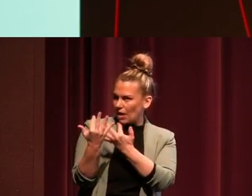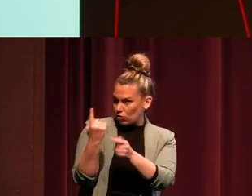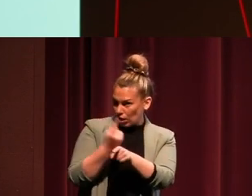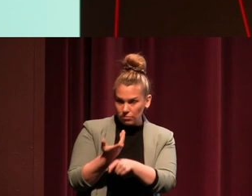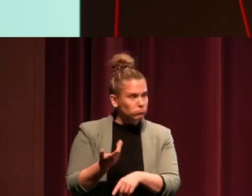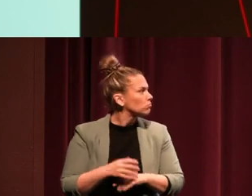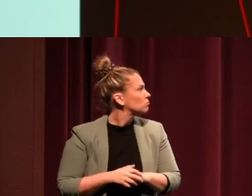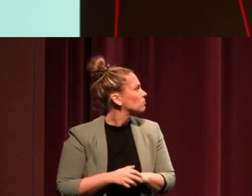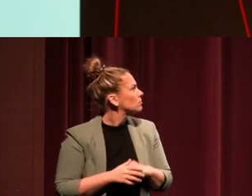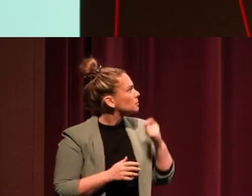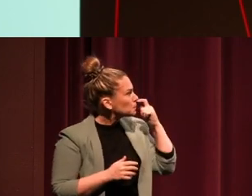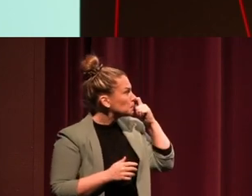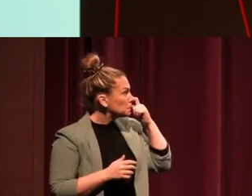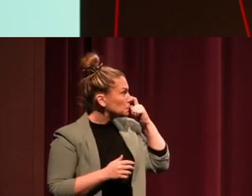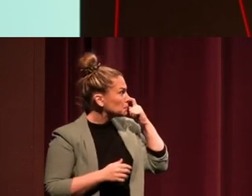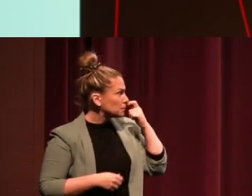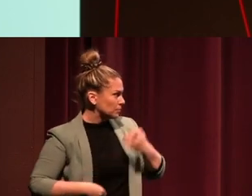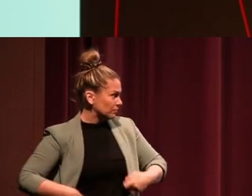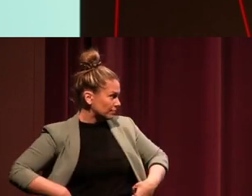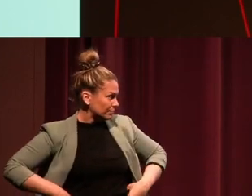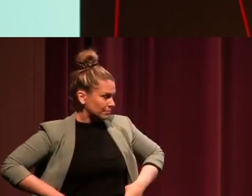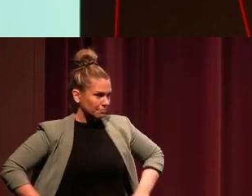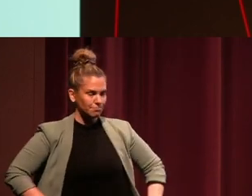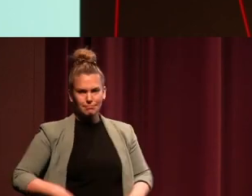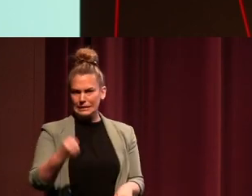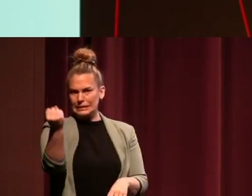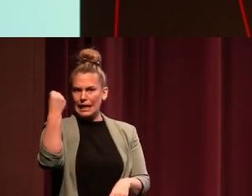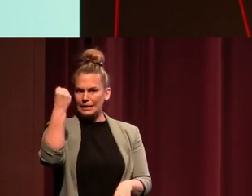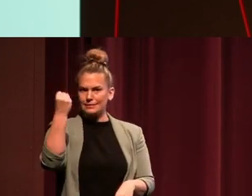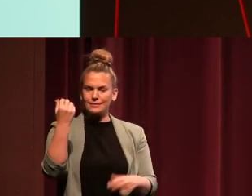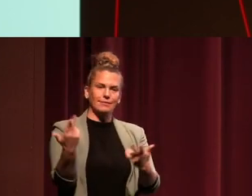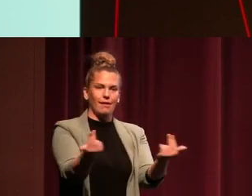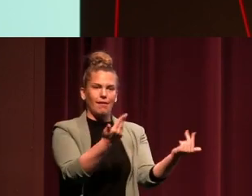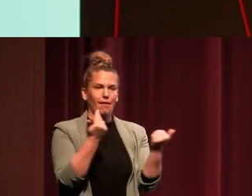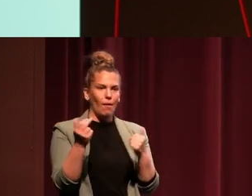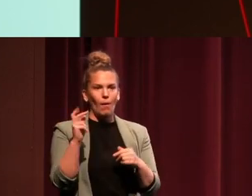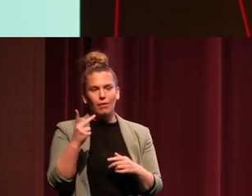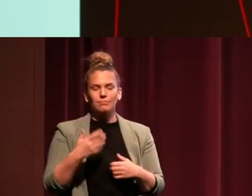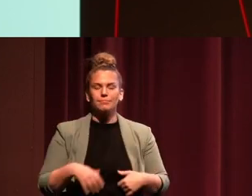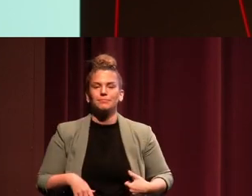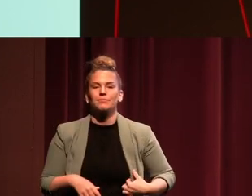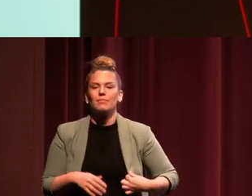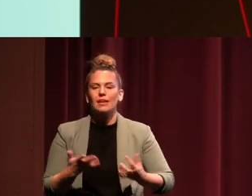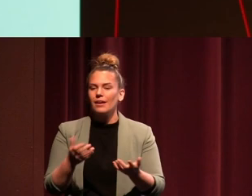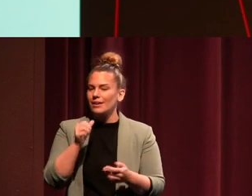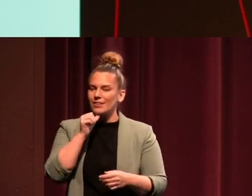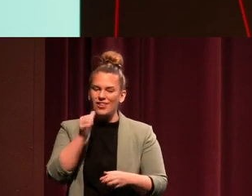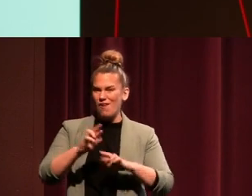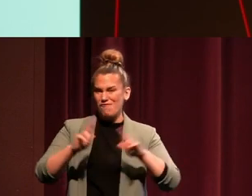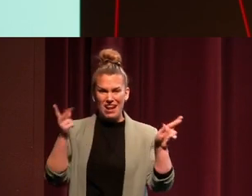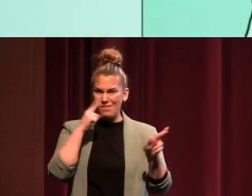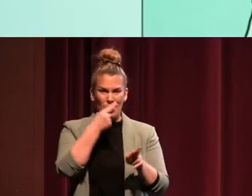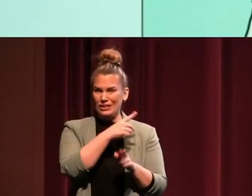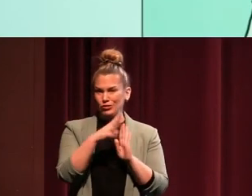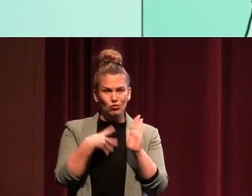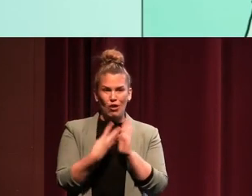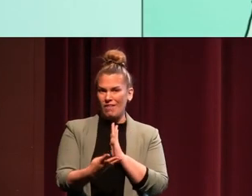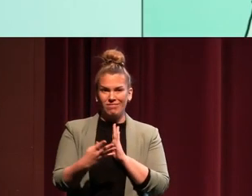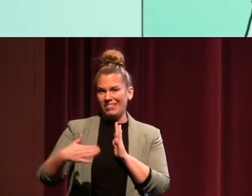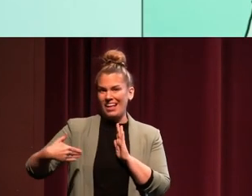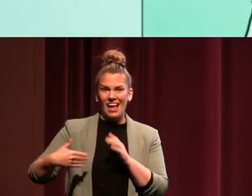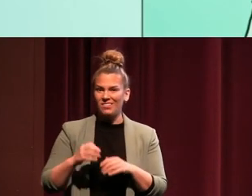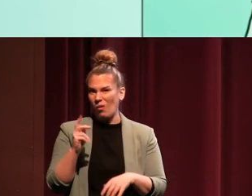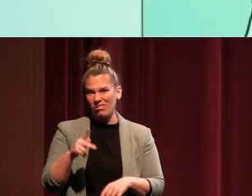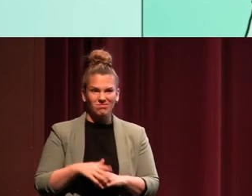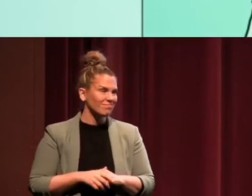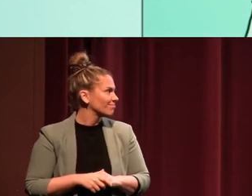Okay. We're not quite ready for the graph yet. Let me show you some more.